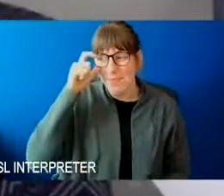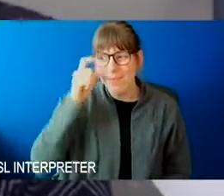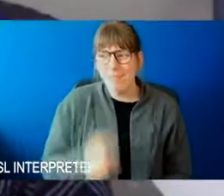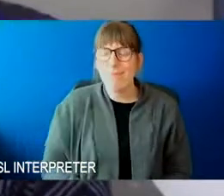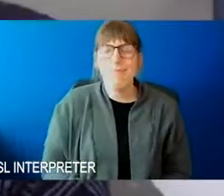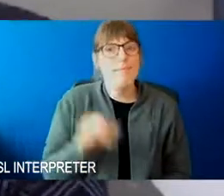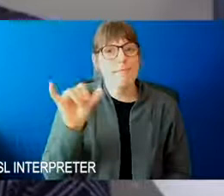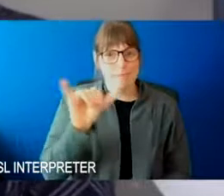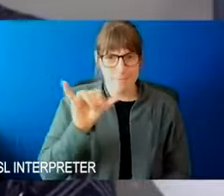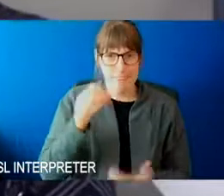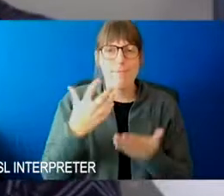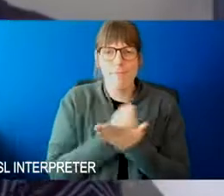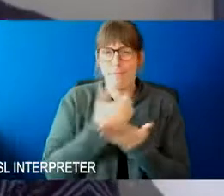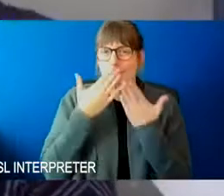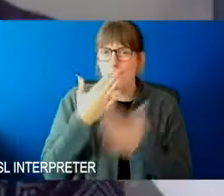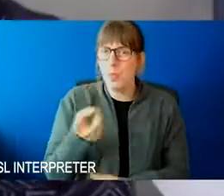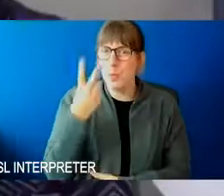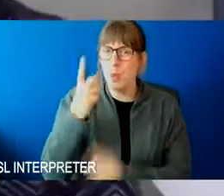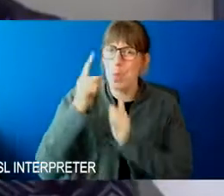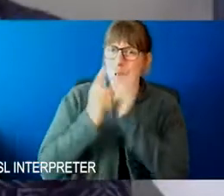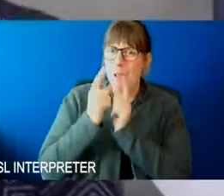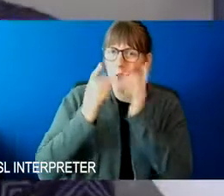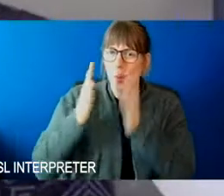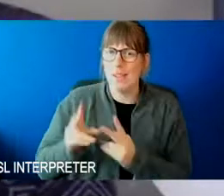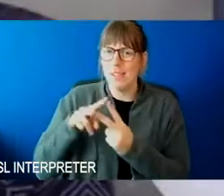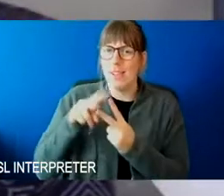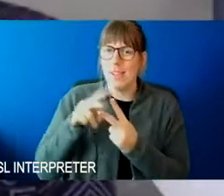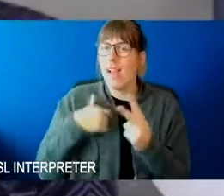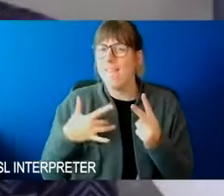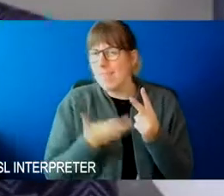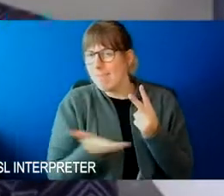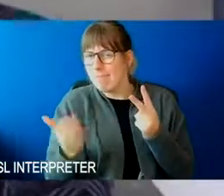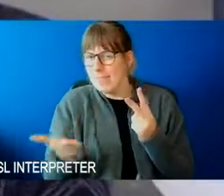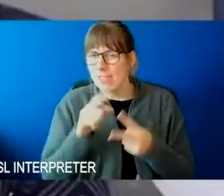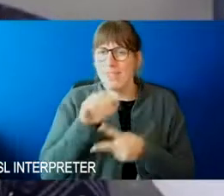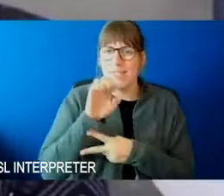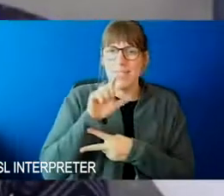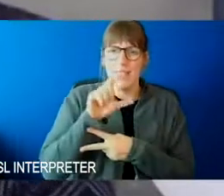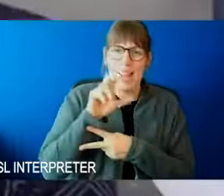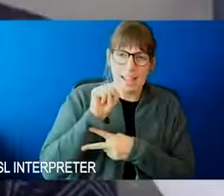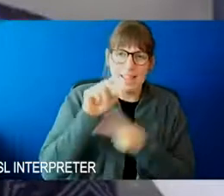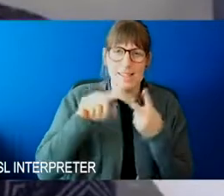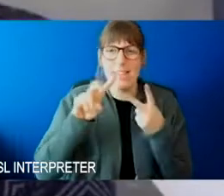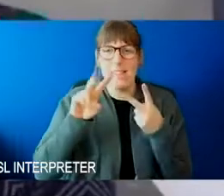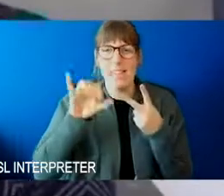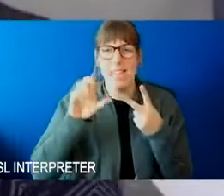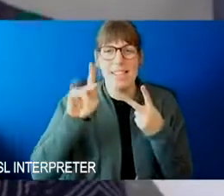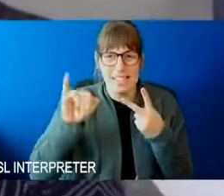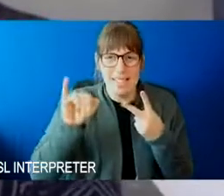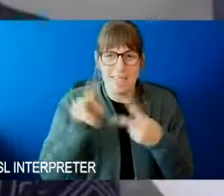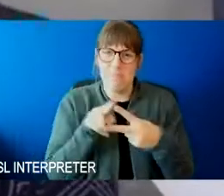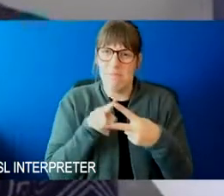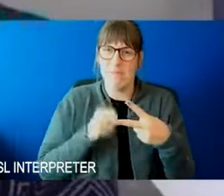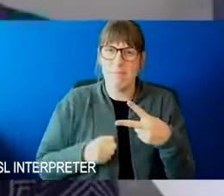exciting. I also want to take a moment just to thank two mentors of mine who are likely in the audience, Alan